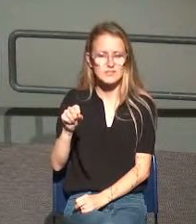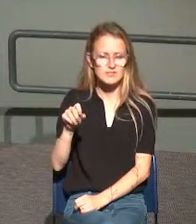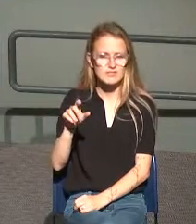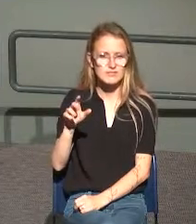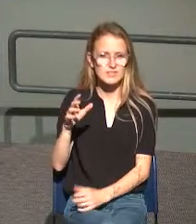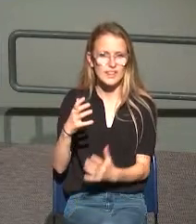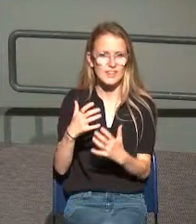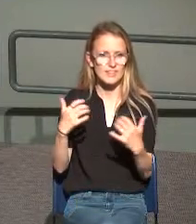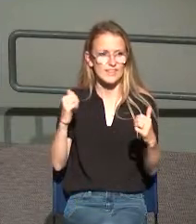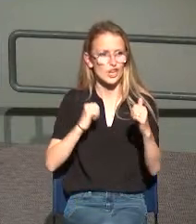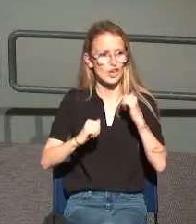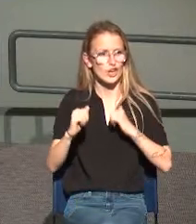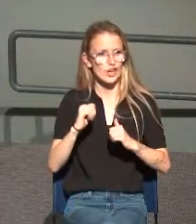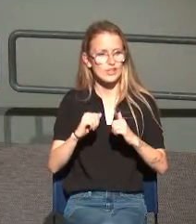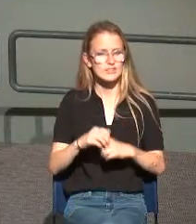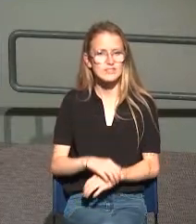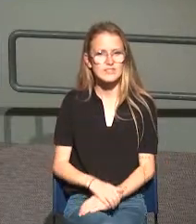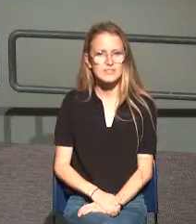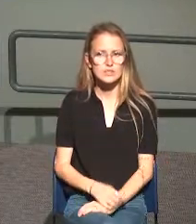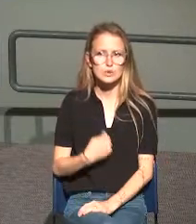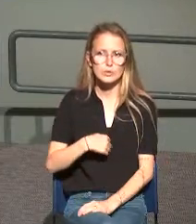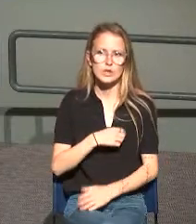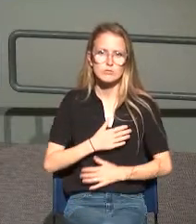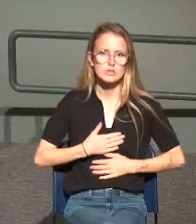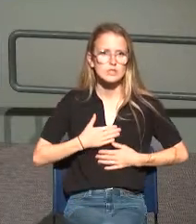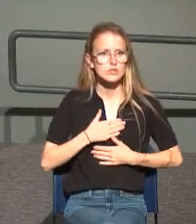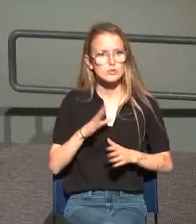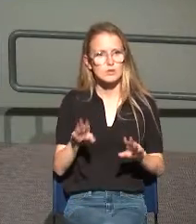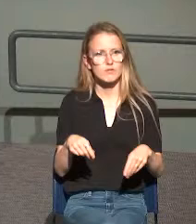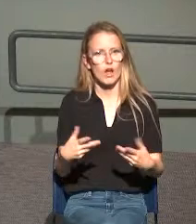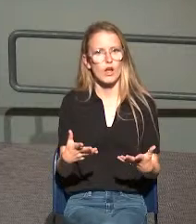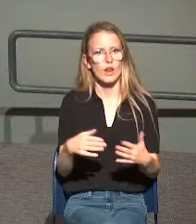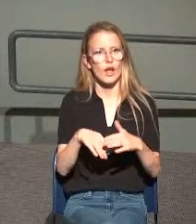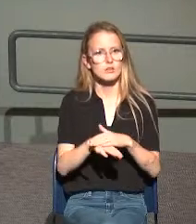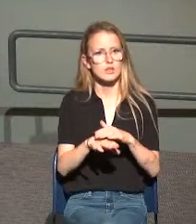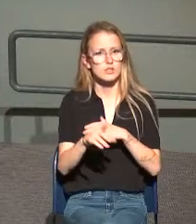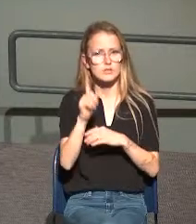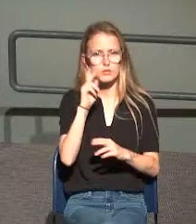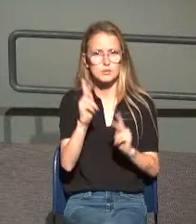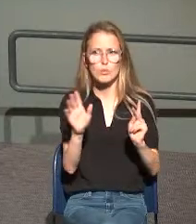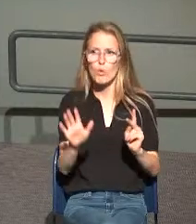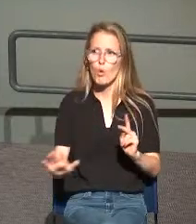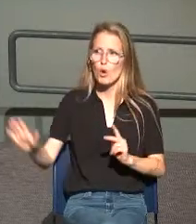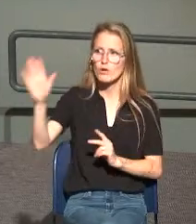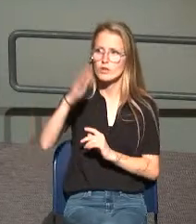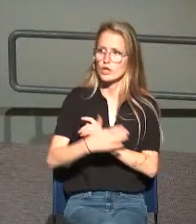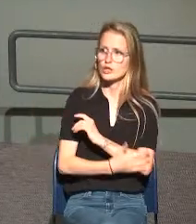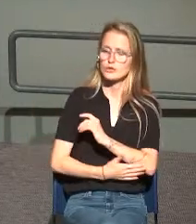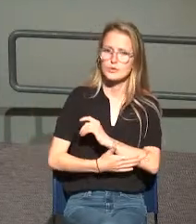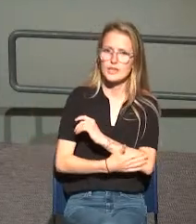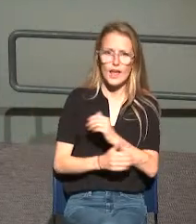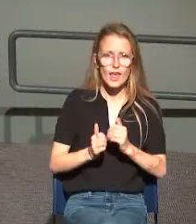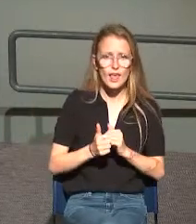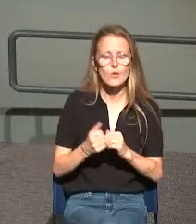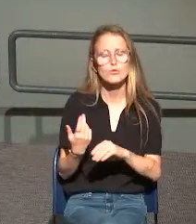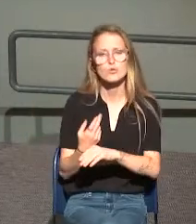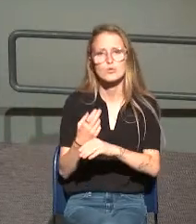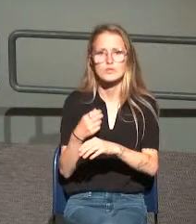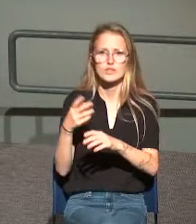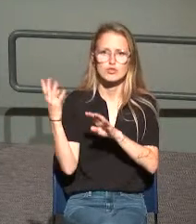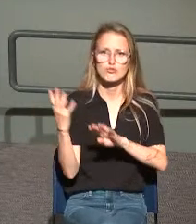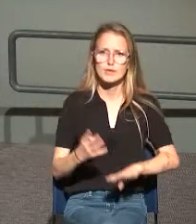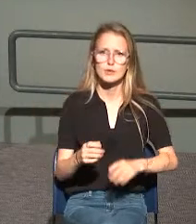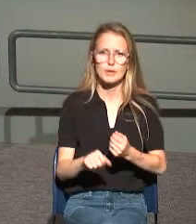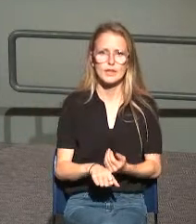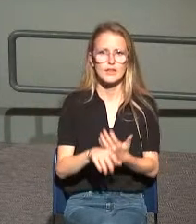Center, and we're pleased to make this event accessible to people all across the country through live stream. And by my